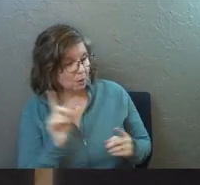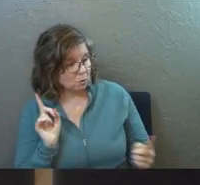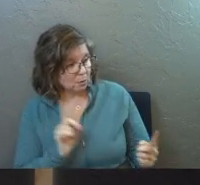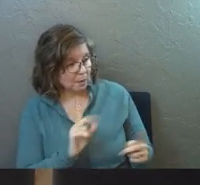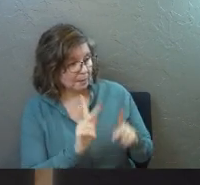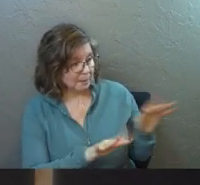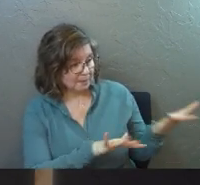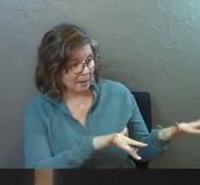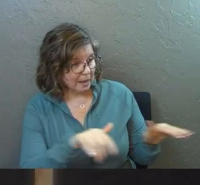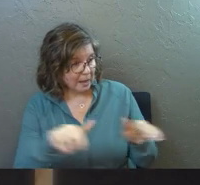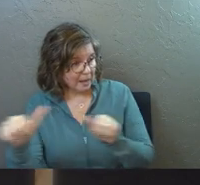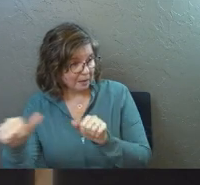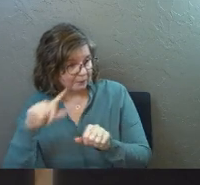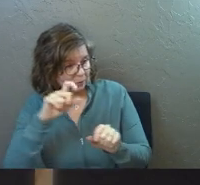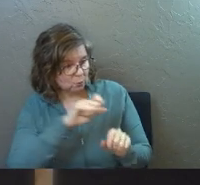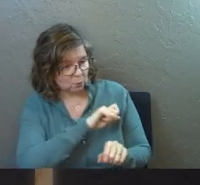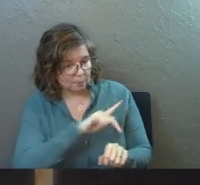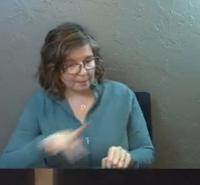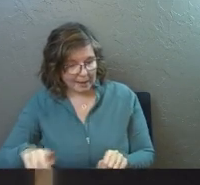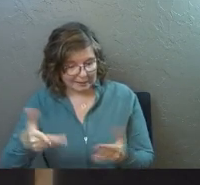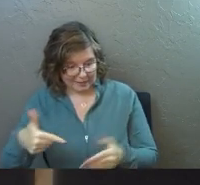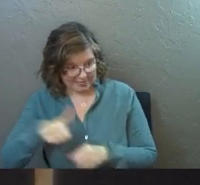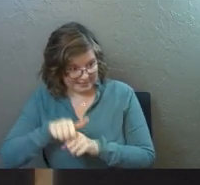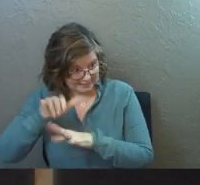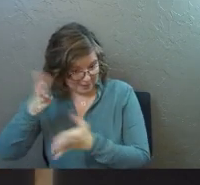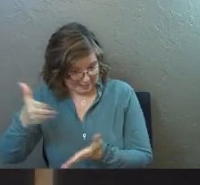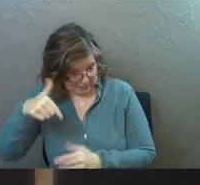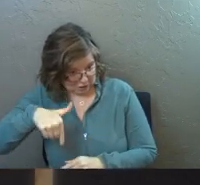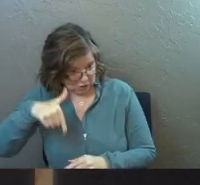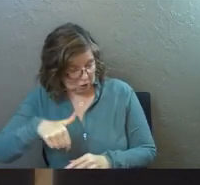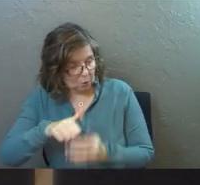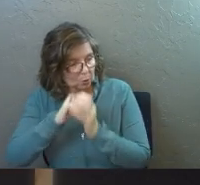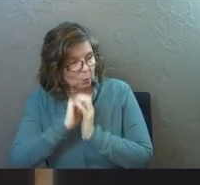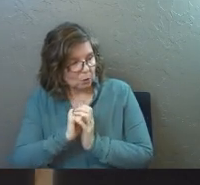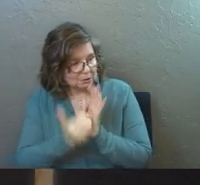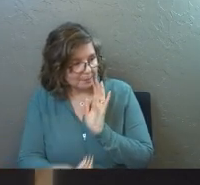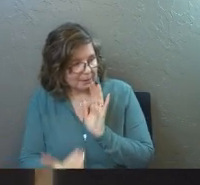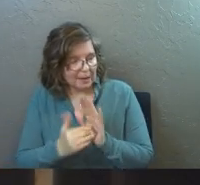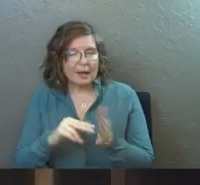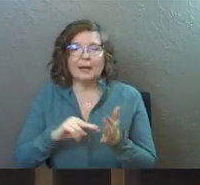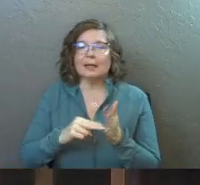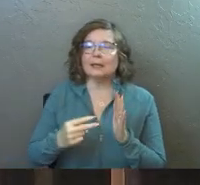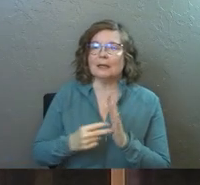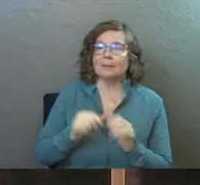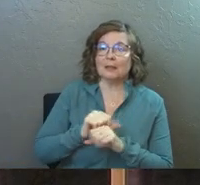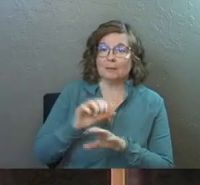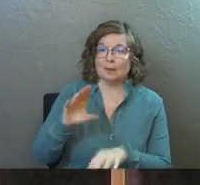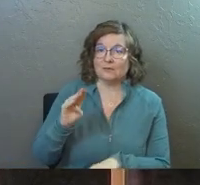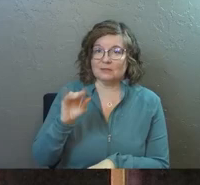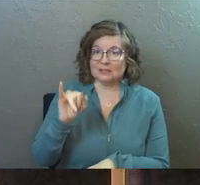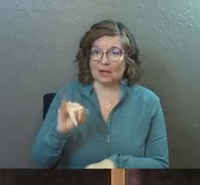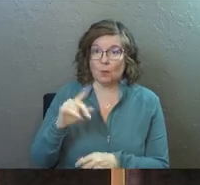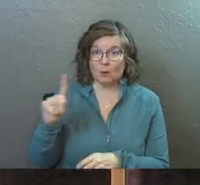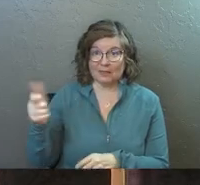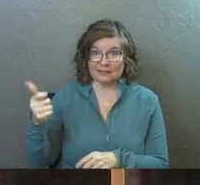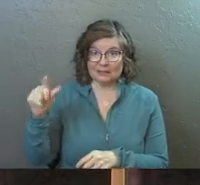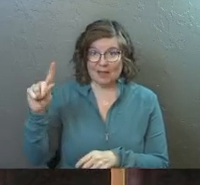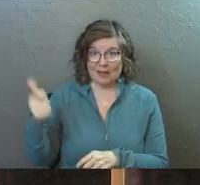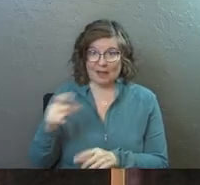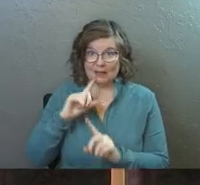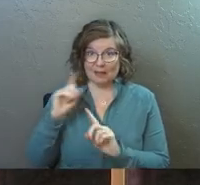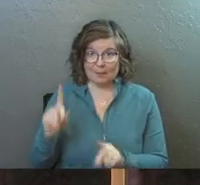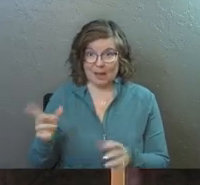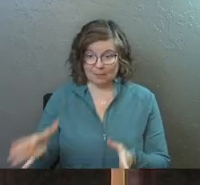brought the people out of Egypt, you will worship God at this very mountain. And he means the mountain of Sinai, where he's going to get the Ten Commandments. He's saying, it's going to go